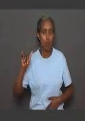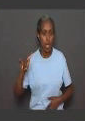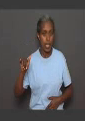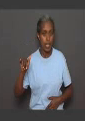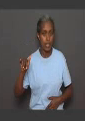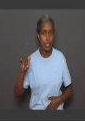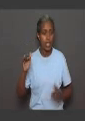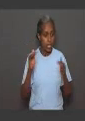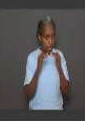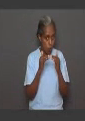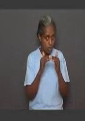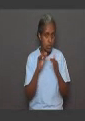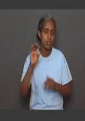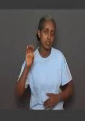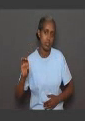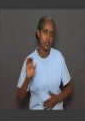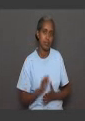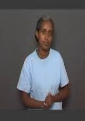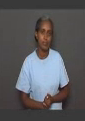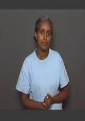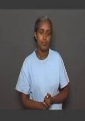B1y equals C,